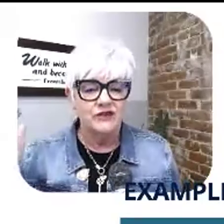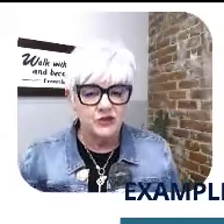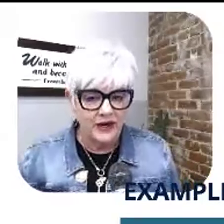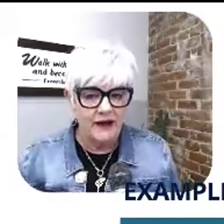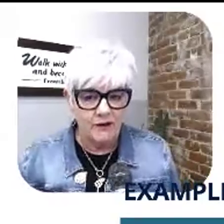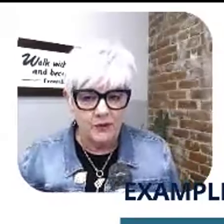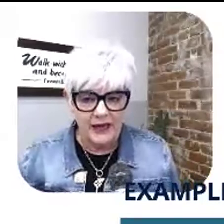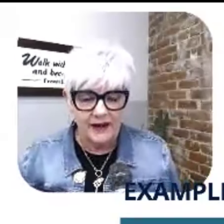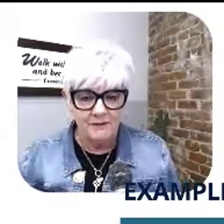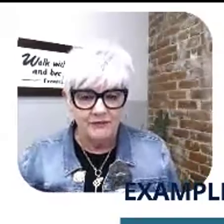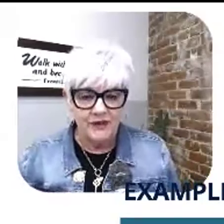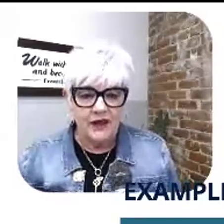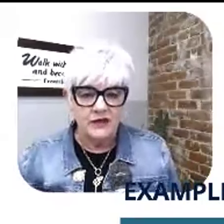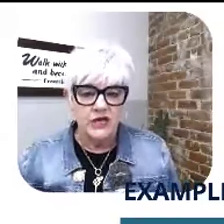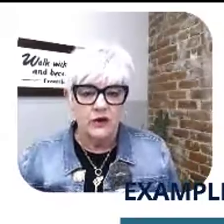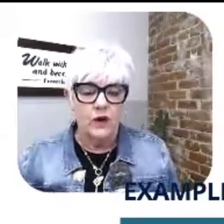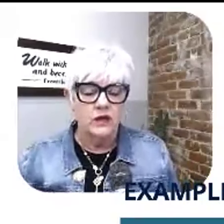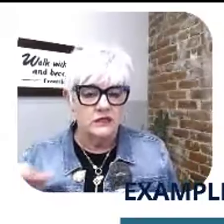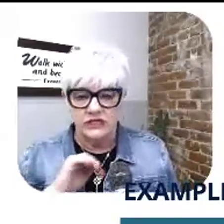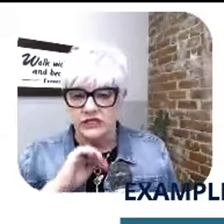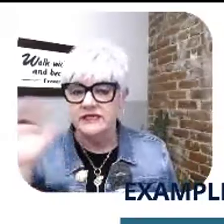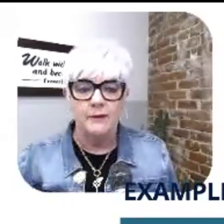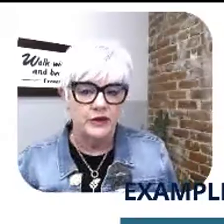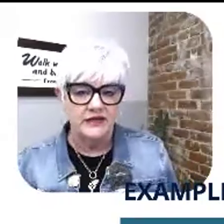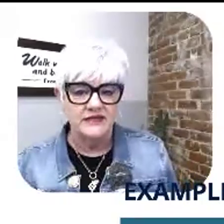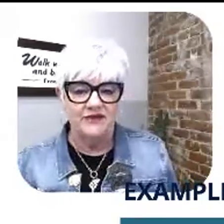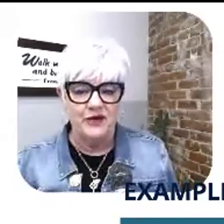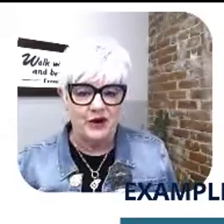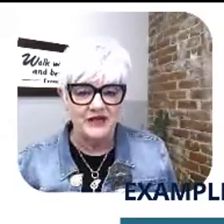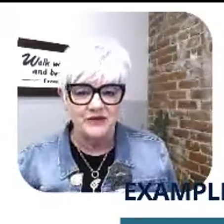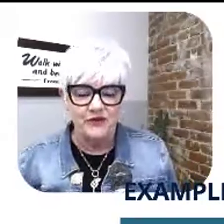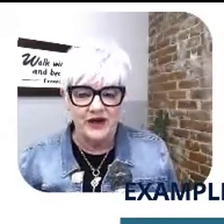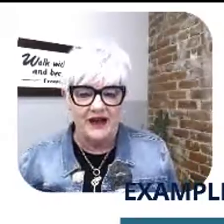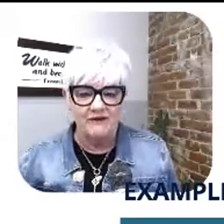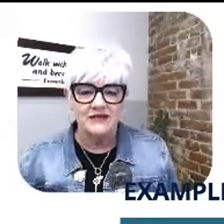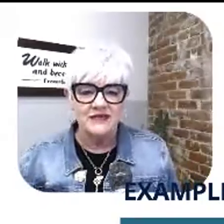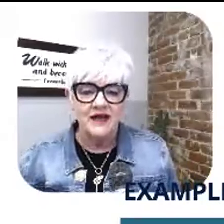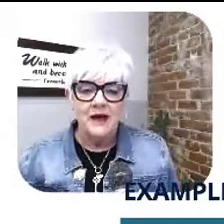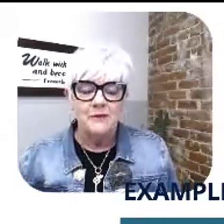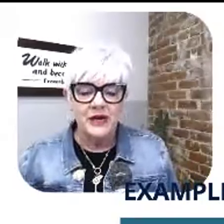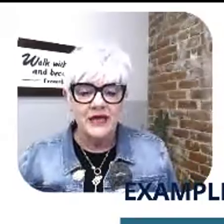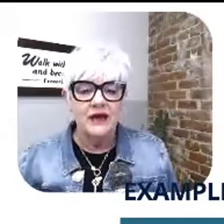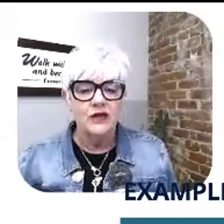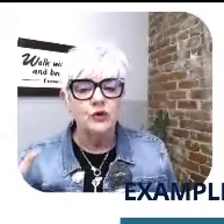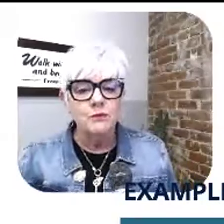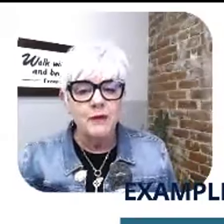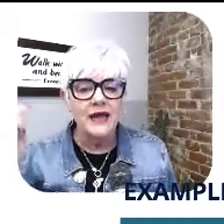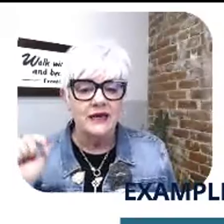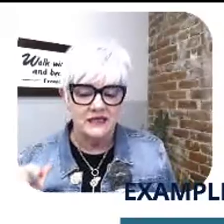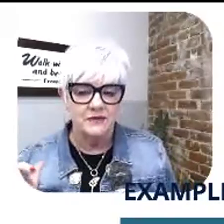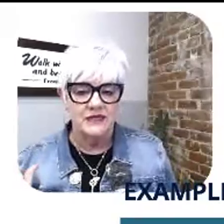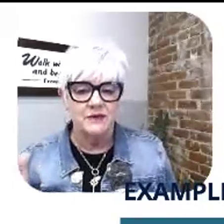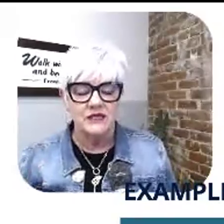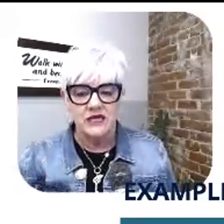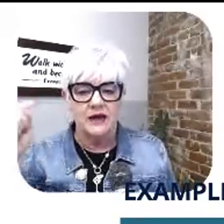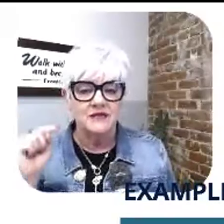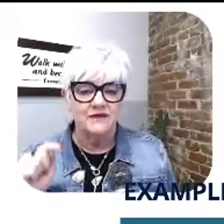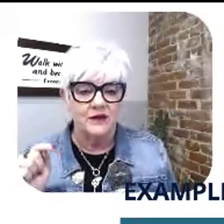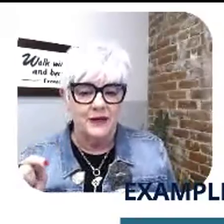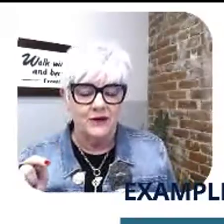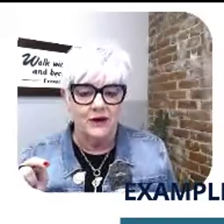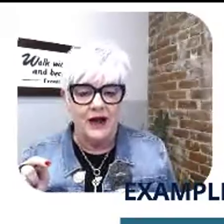of a 20-hour week. So just double this if you're going to 40 hours. But again, you might not spend as much